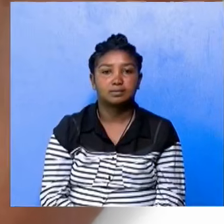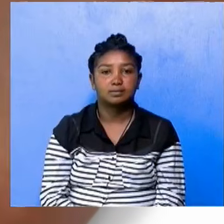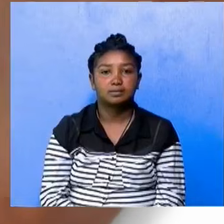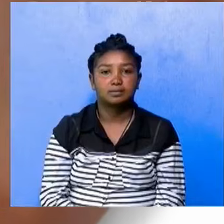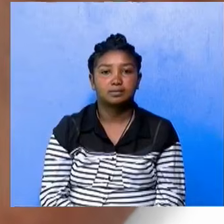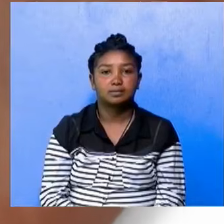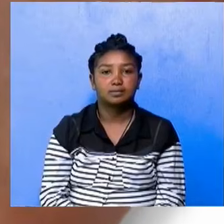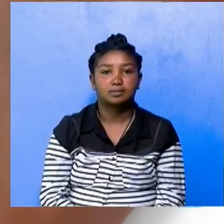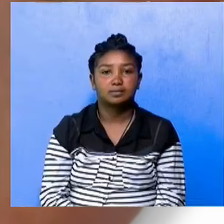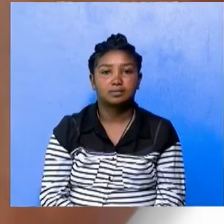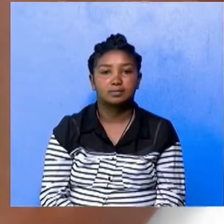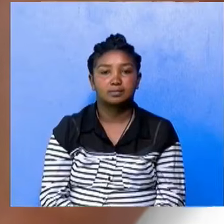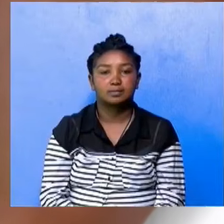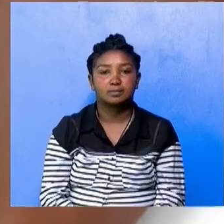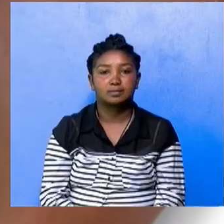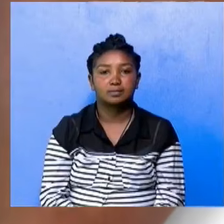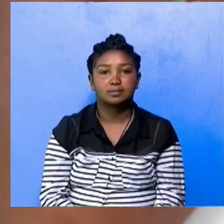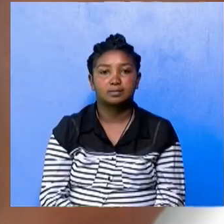Irregular